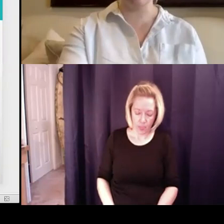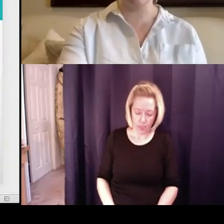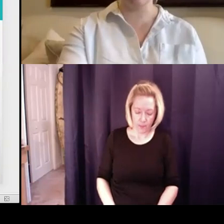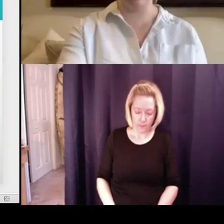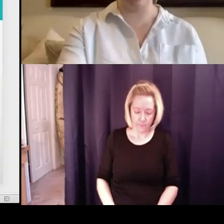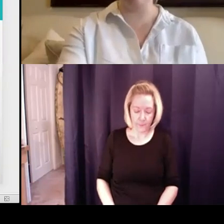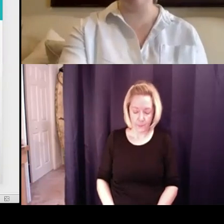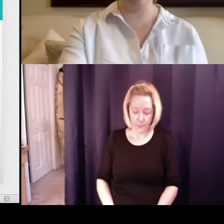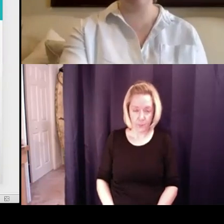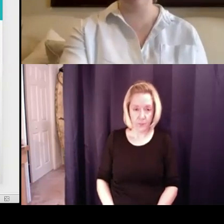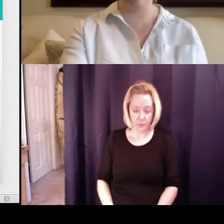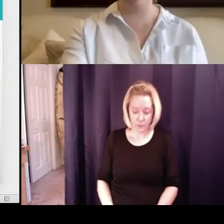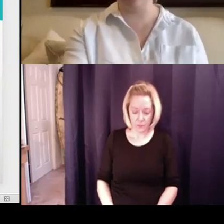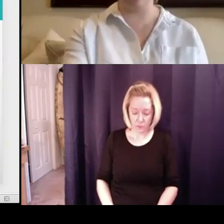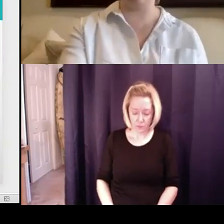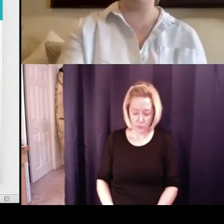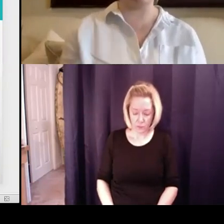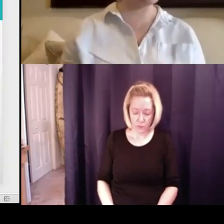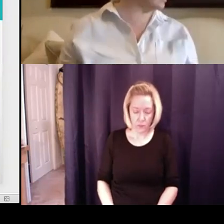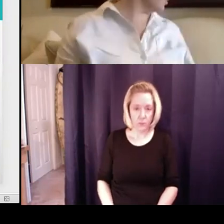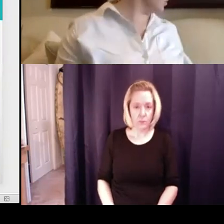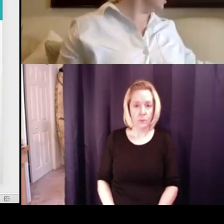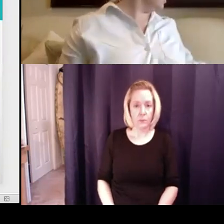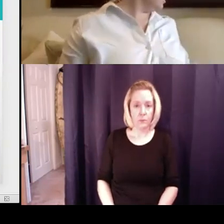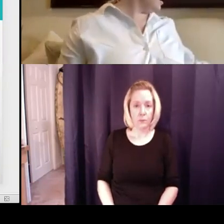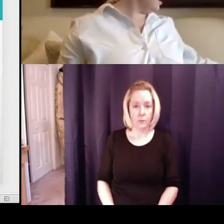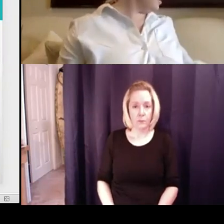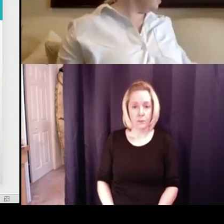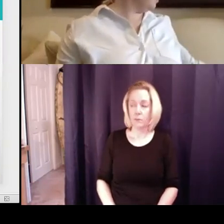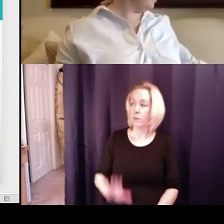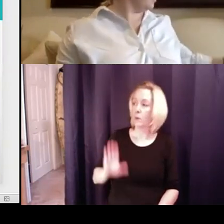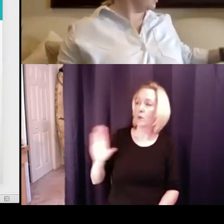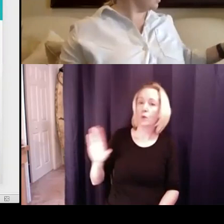I just have here, this is her particular object schedule.